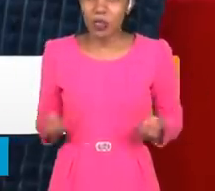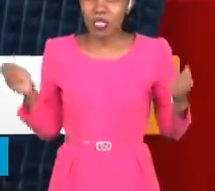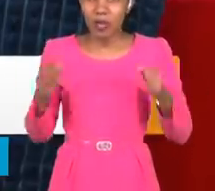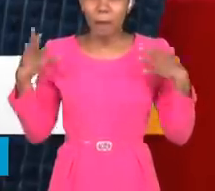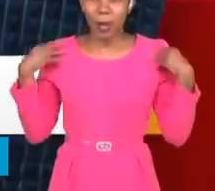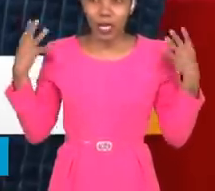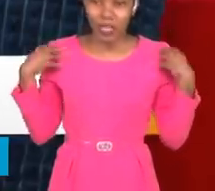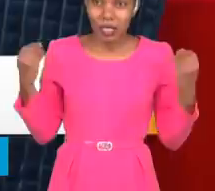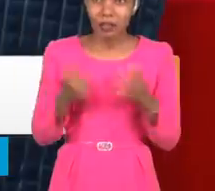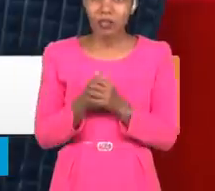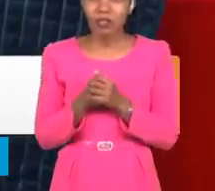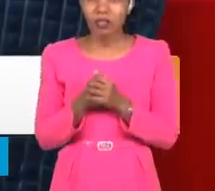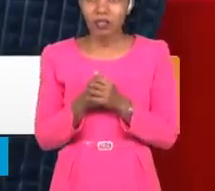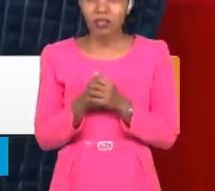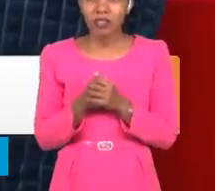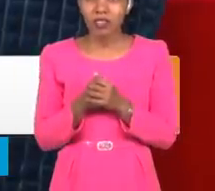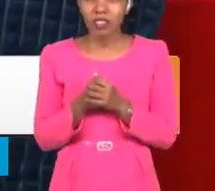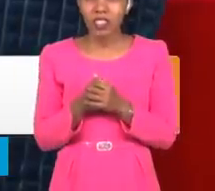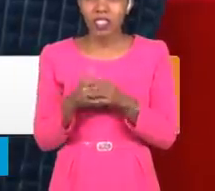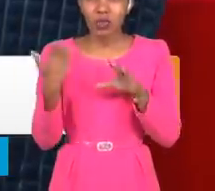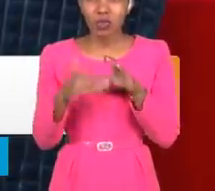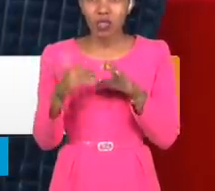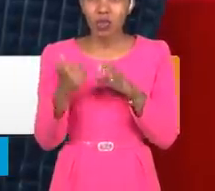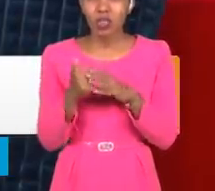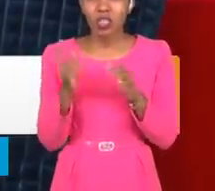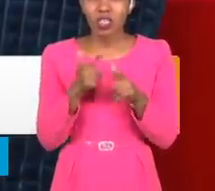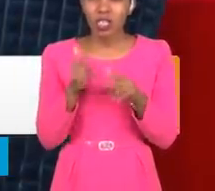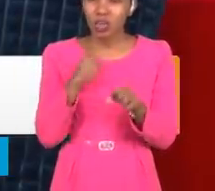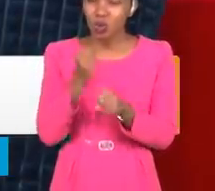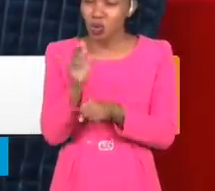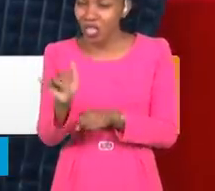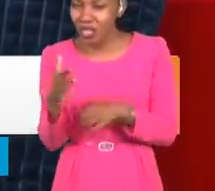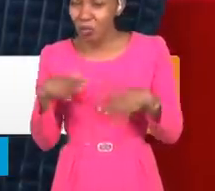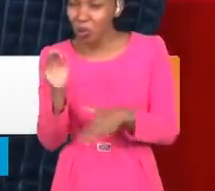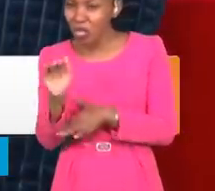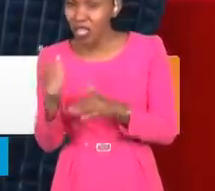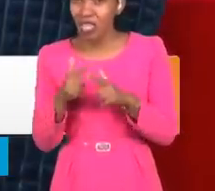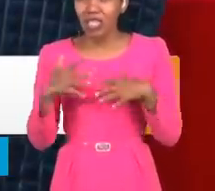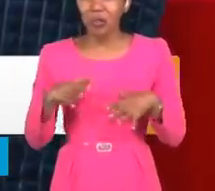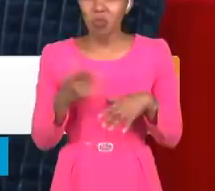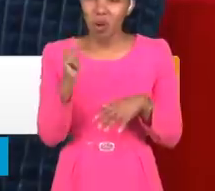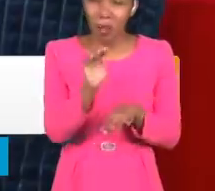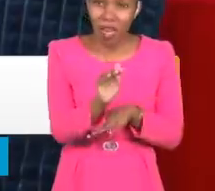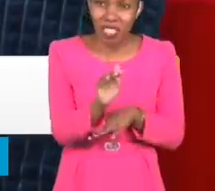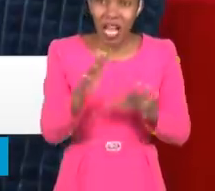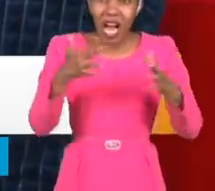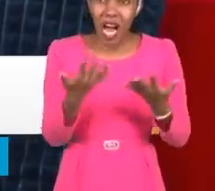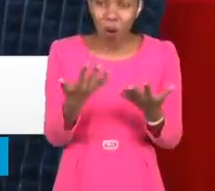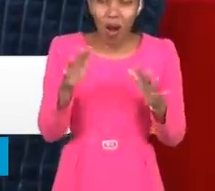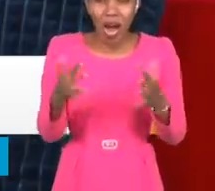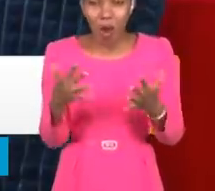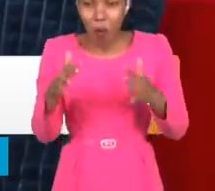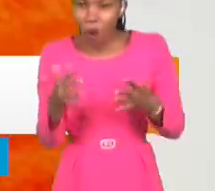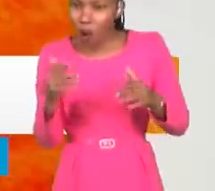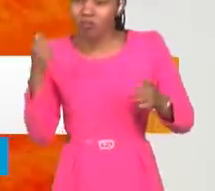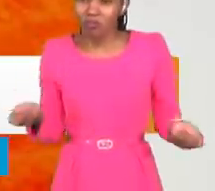You're keeping fit. So yeah. It was a video, and mm-hmm, I'm like, you are doing that. So people come on my inbox. Yeah. How?